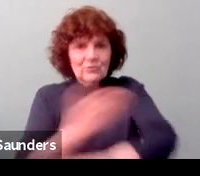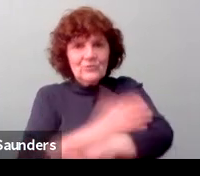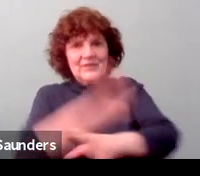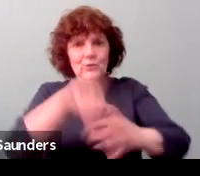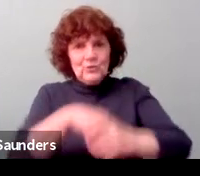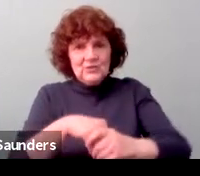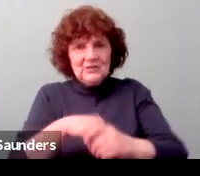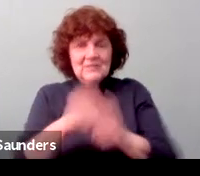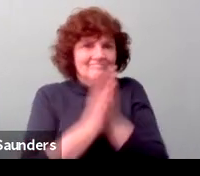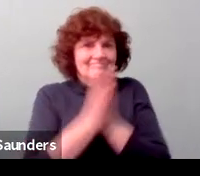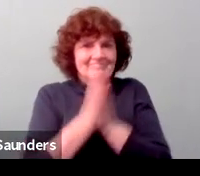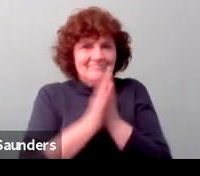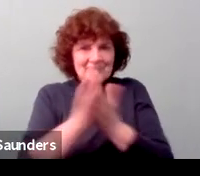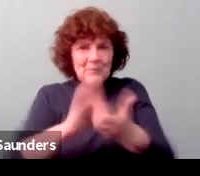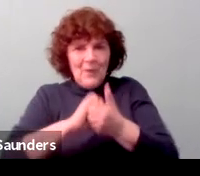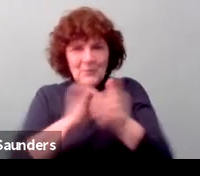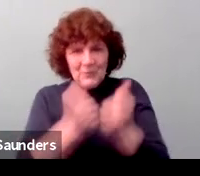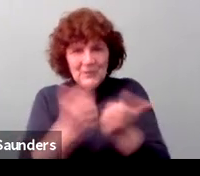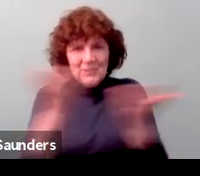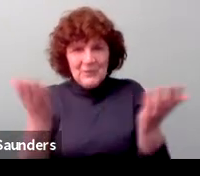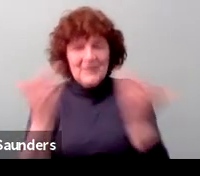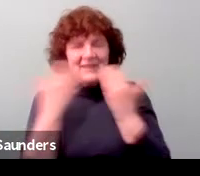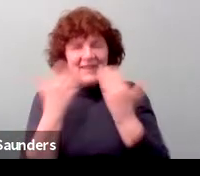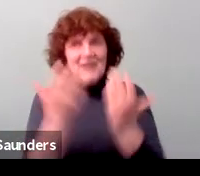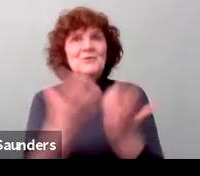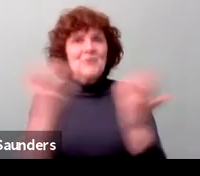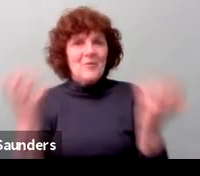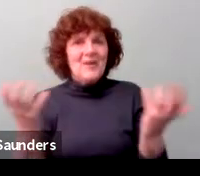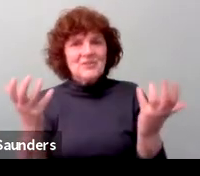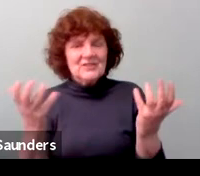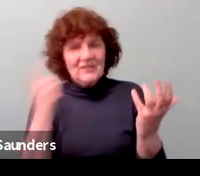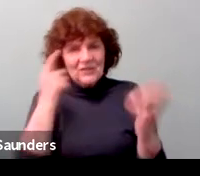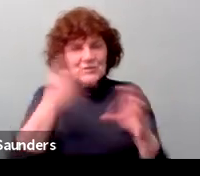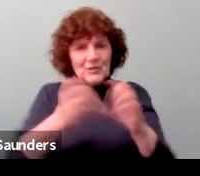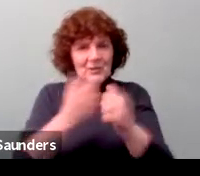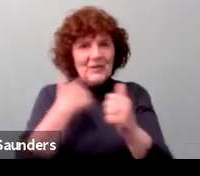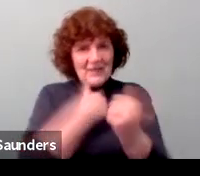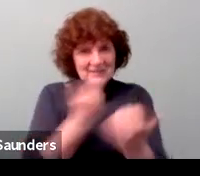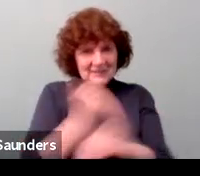can't wait to partner with you. Thank you so much for joining us tonight.